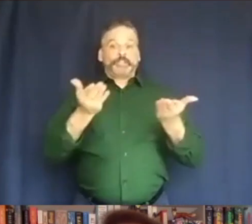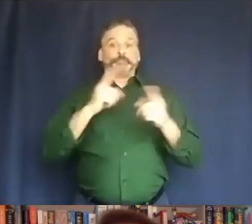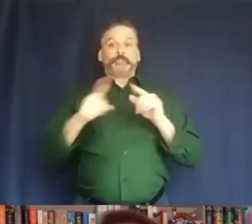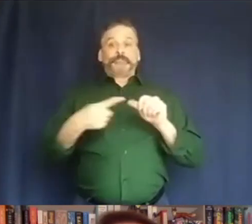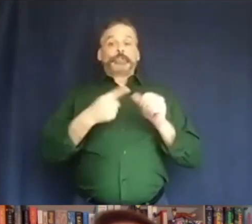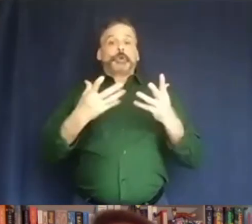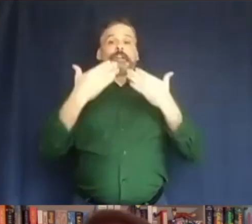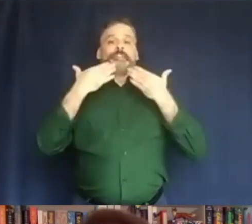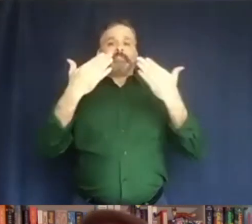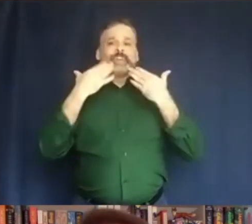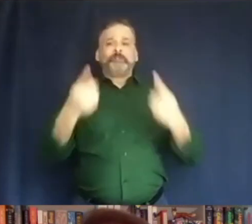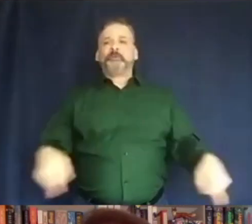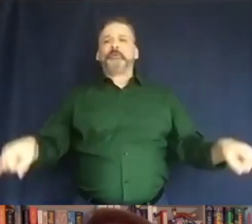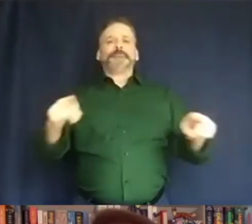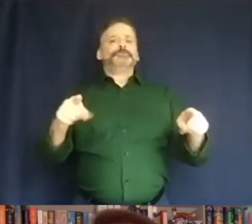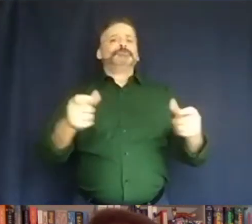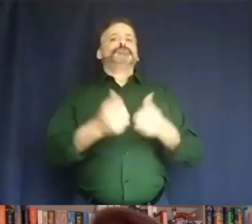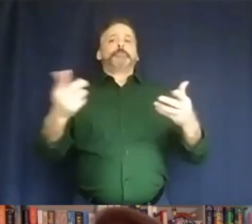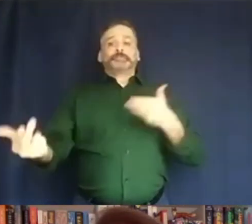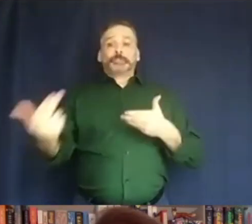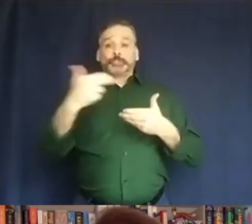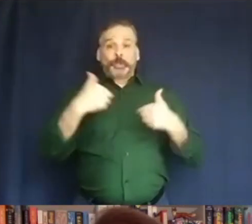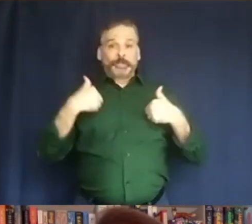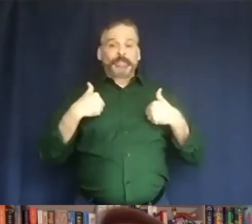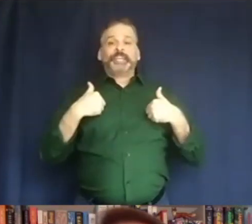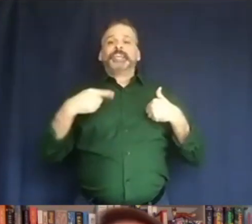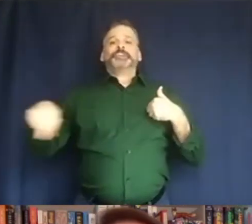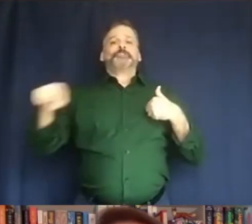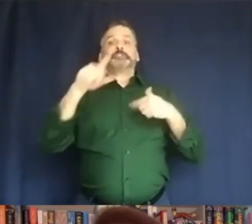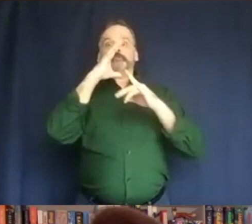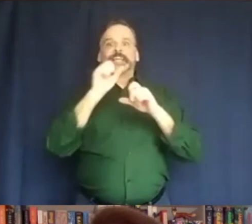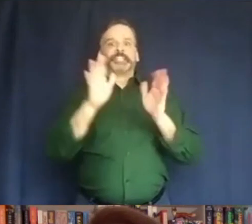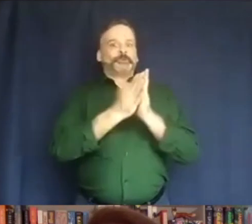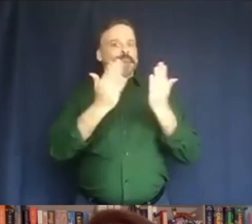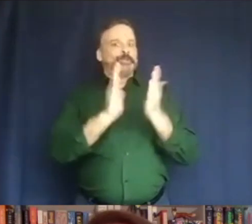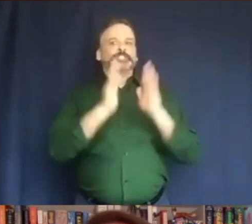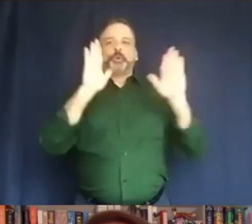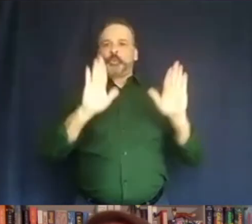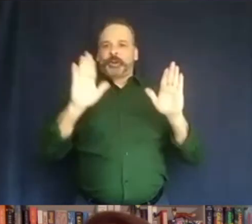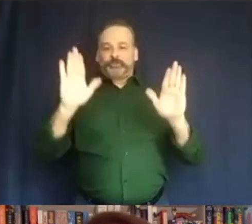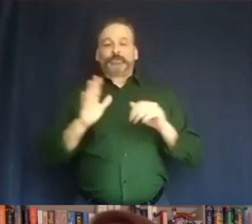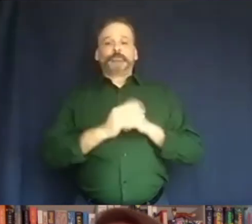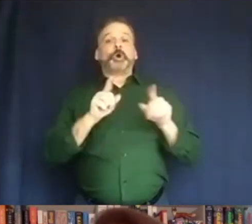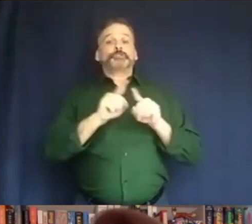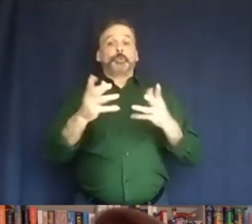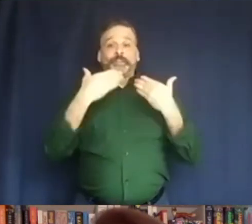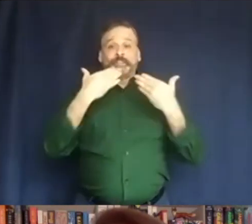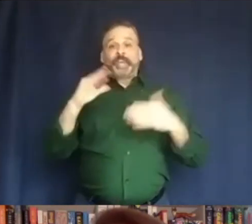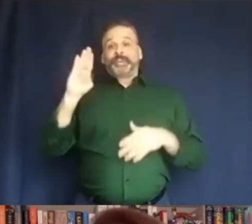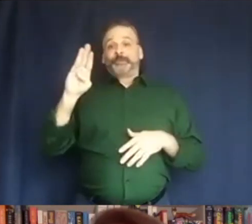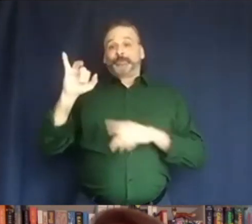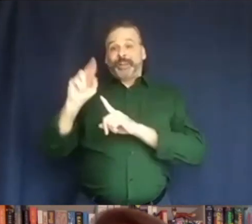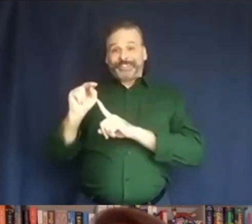thank everybody so much for joining me. You're all so fascinating and your books are wonderful. And I also want to thank Brian, who